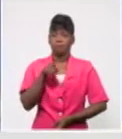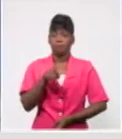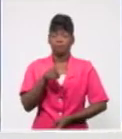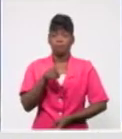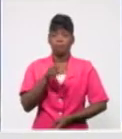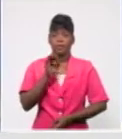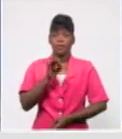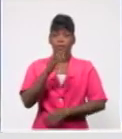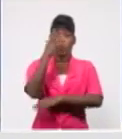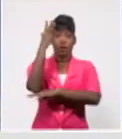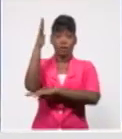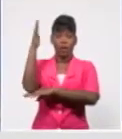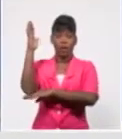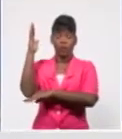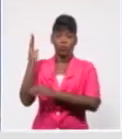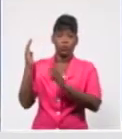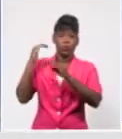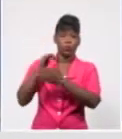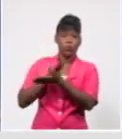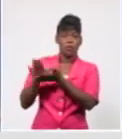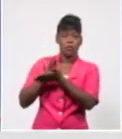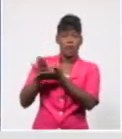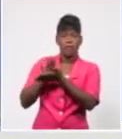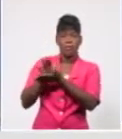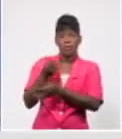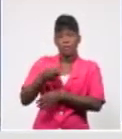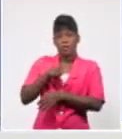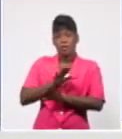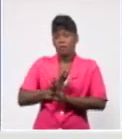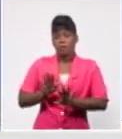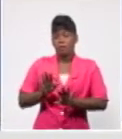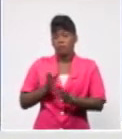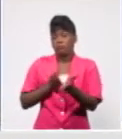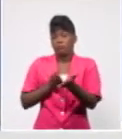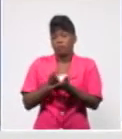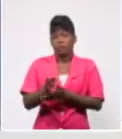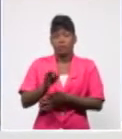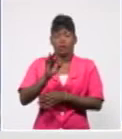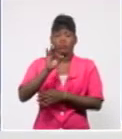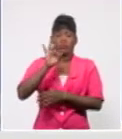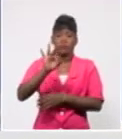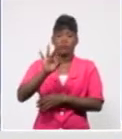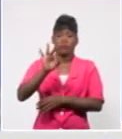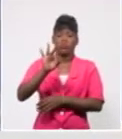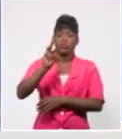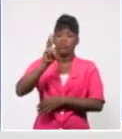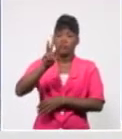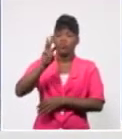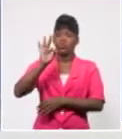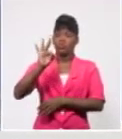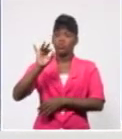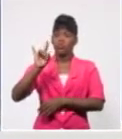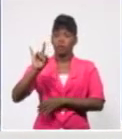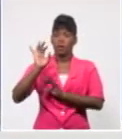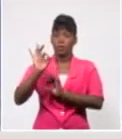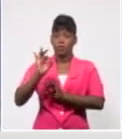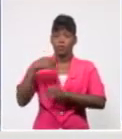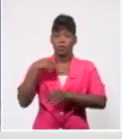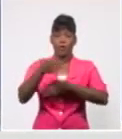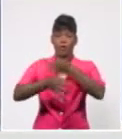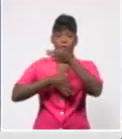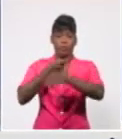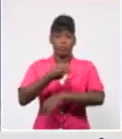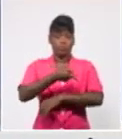31 patients between 40 to 60 years of age, and 14 exceed 60 years of age. The